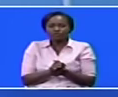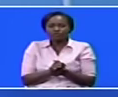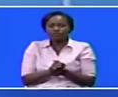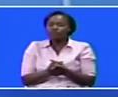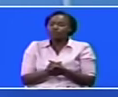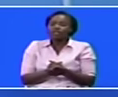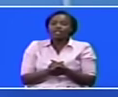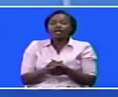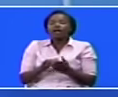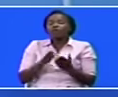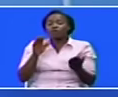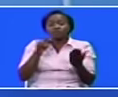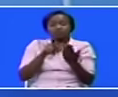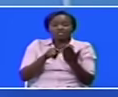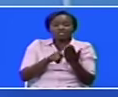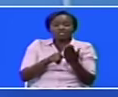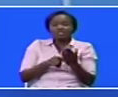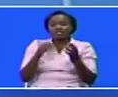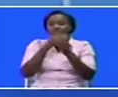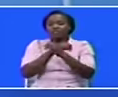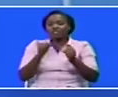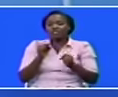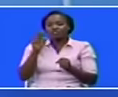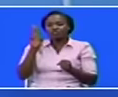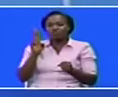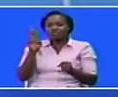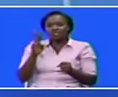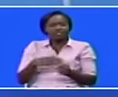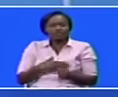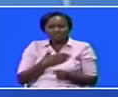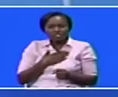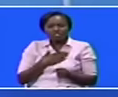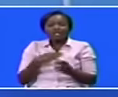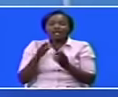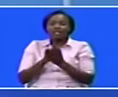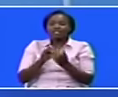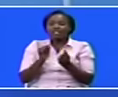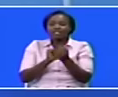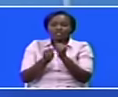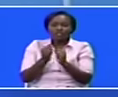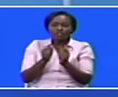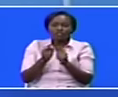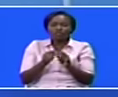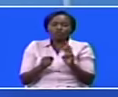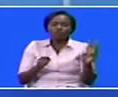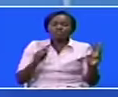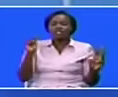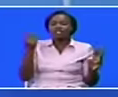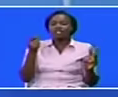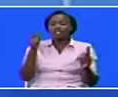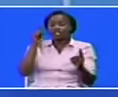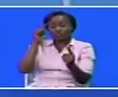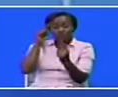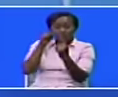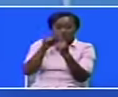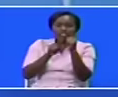All right, and to get more details about President Uhuru Kenyatta's itinerary and the kind of reactions we are getting from Western Kenya towards this particular